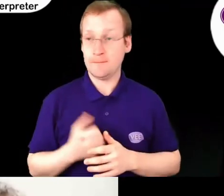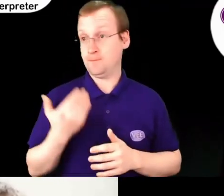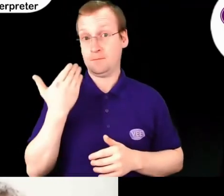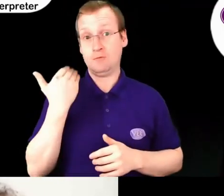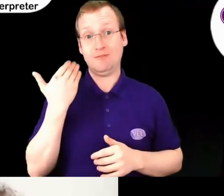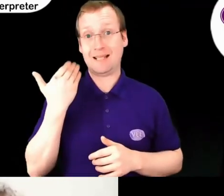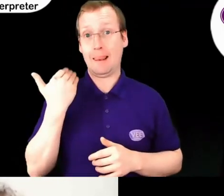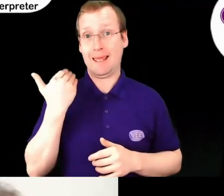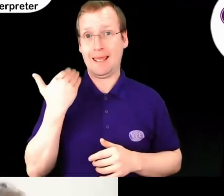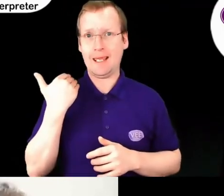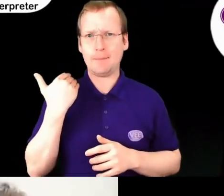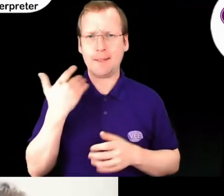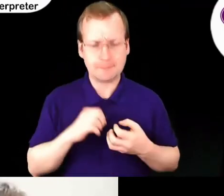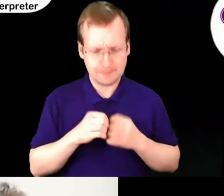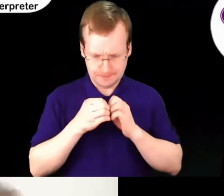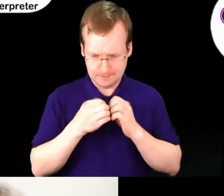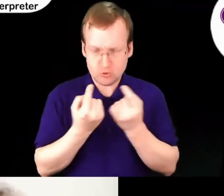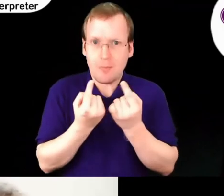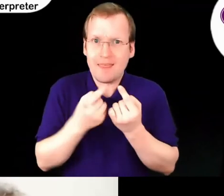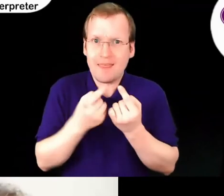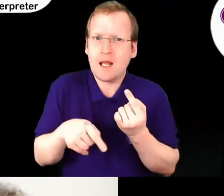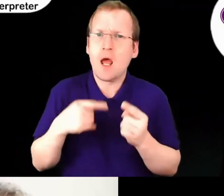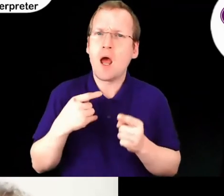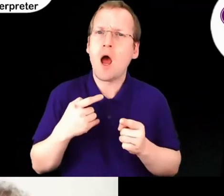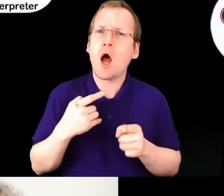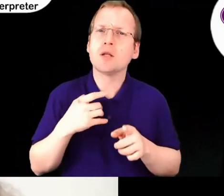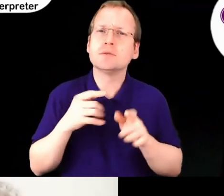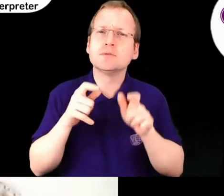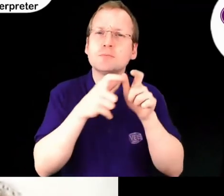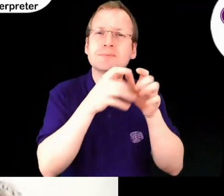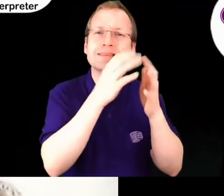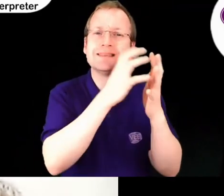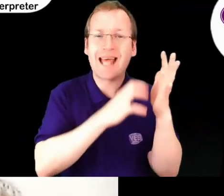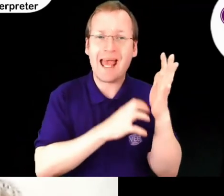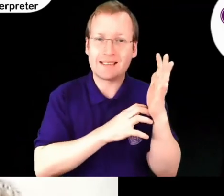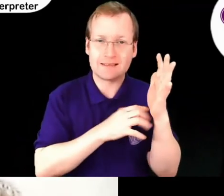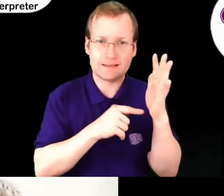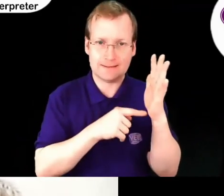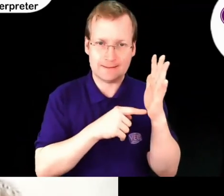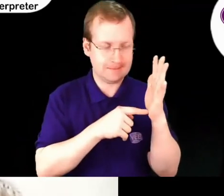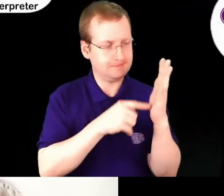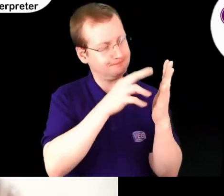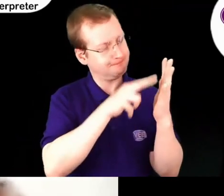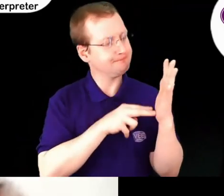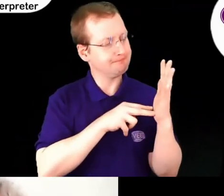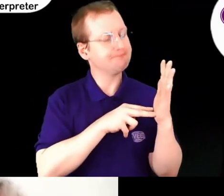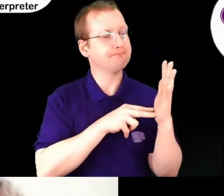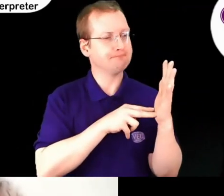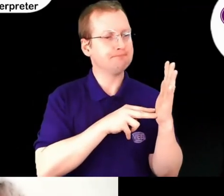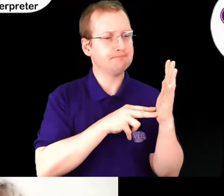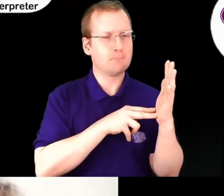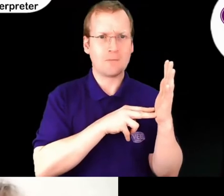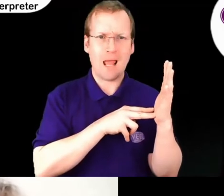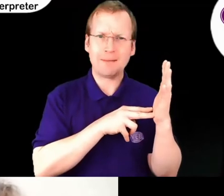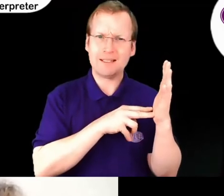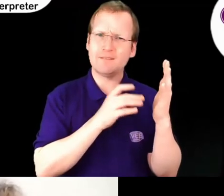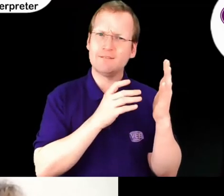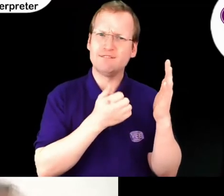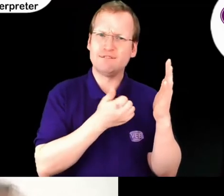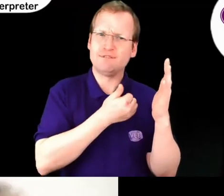where I was working on a particular text and had more or less finished